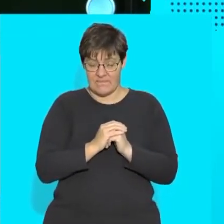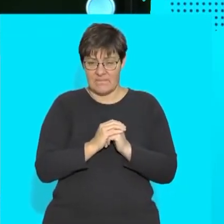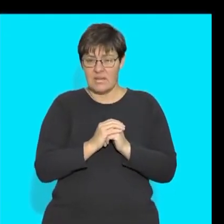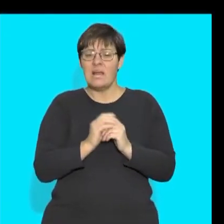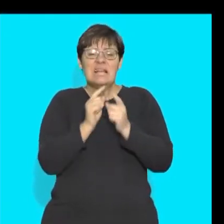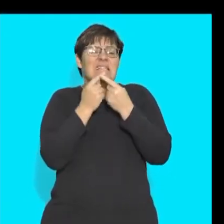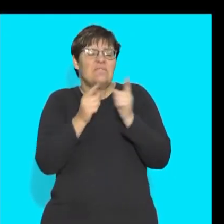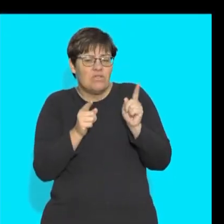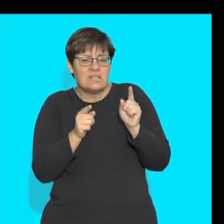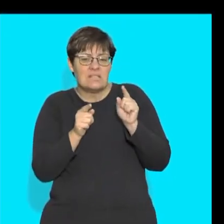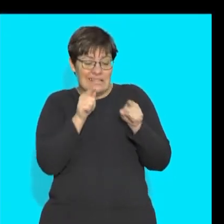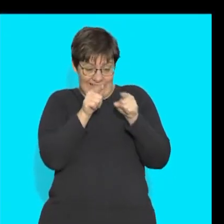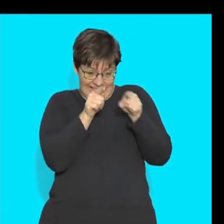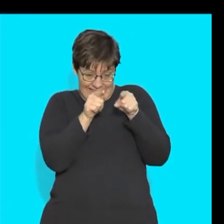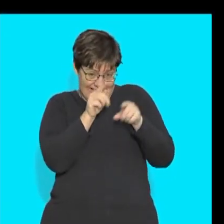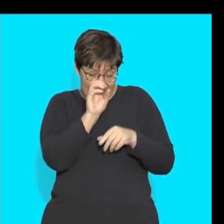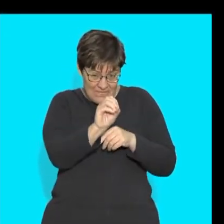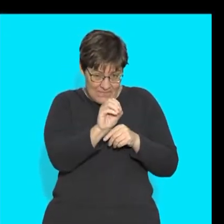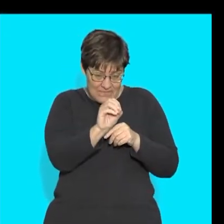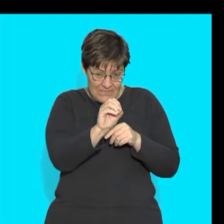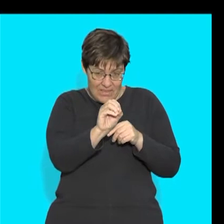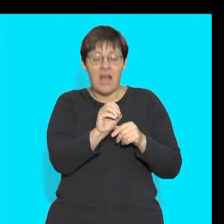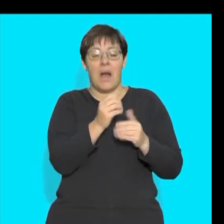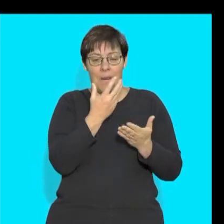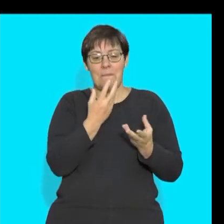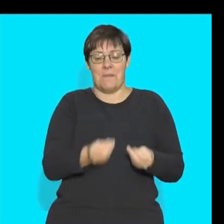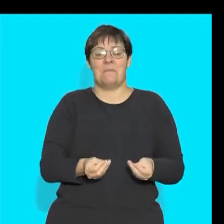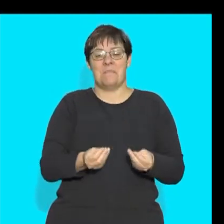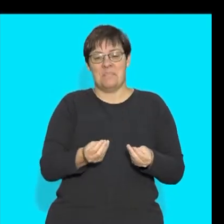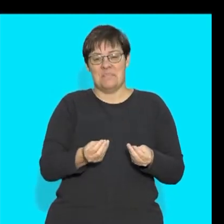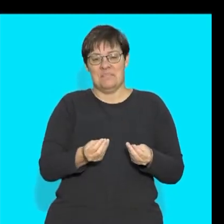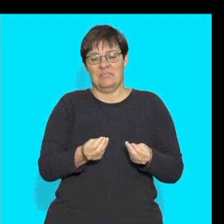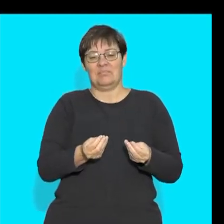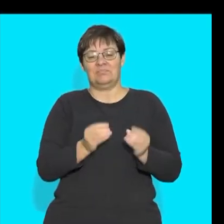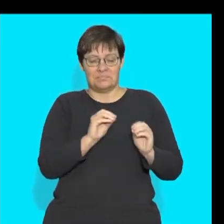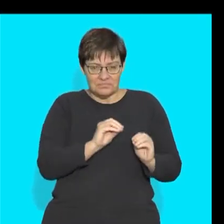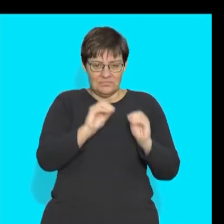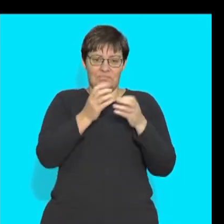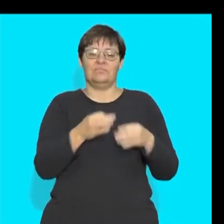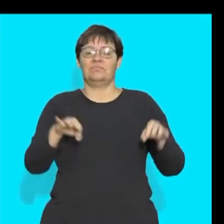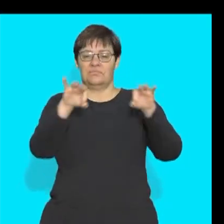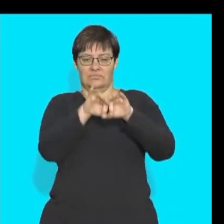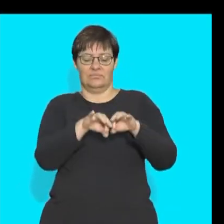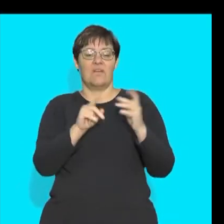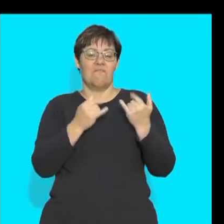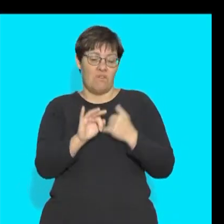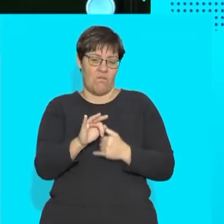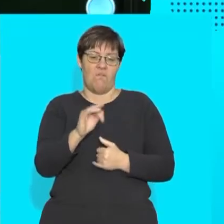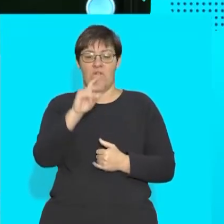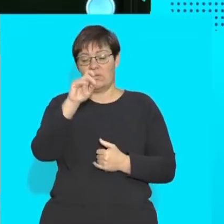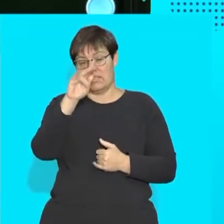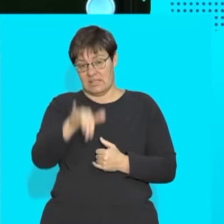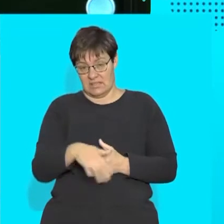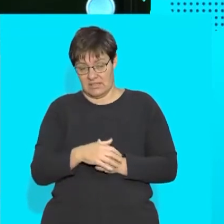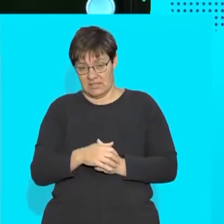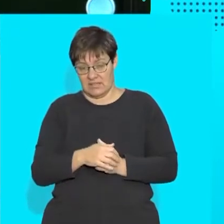there's some difference between those two, I can get some value for the velocity.